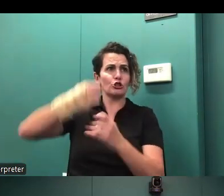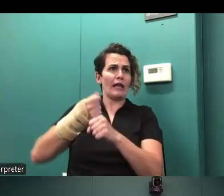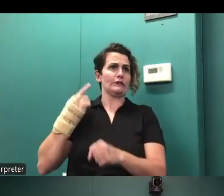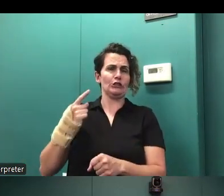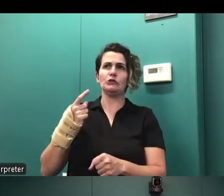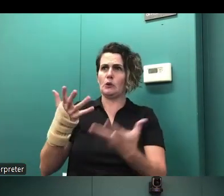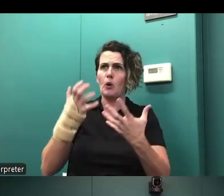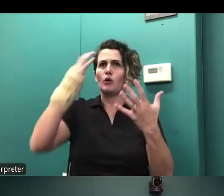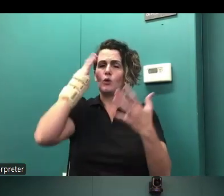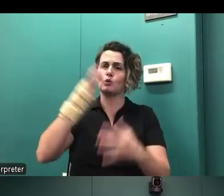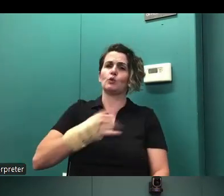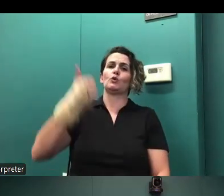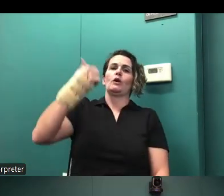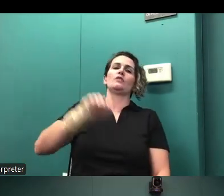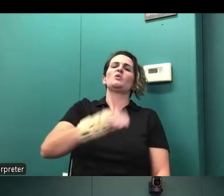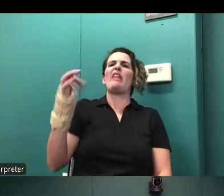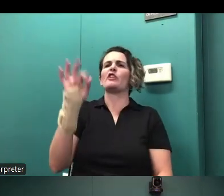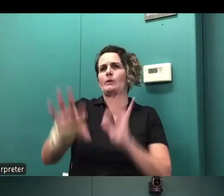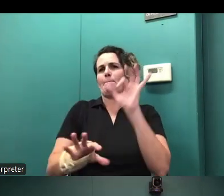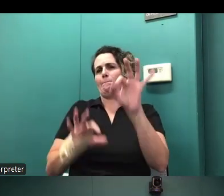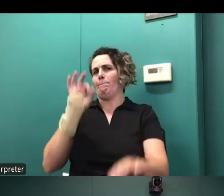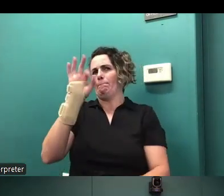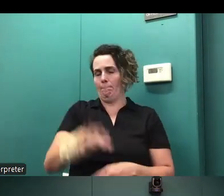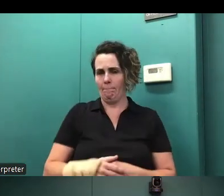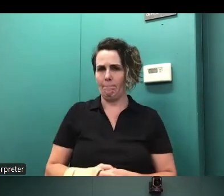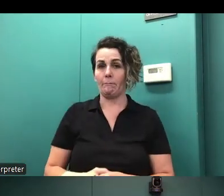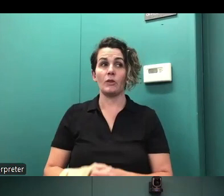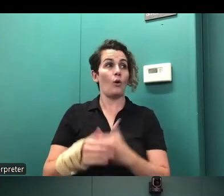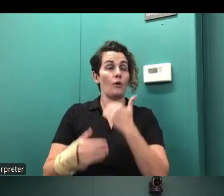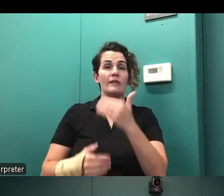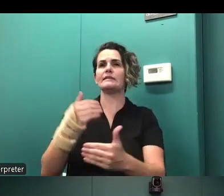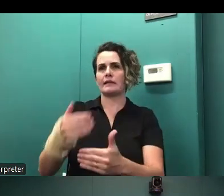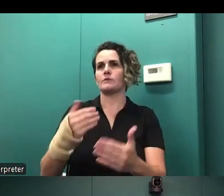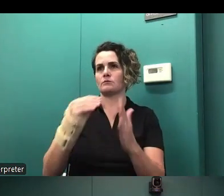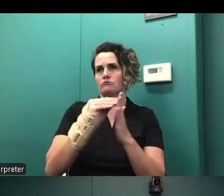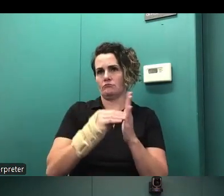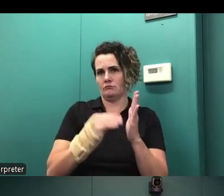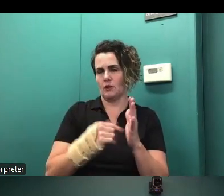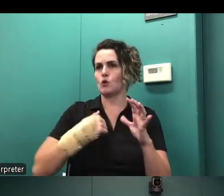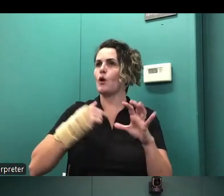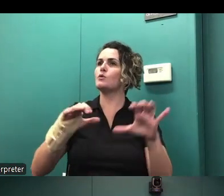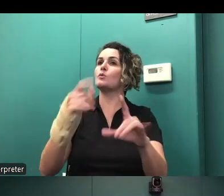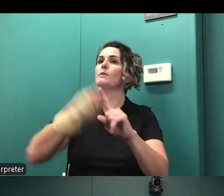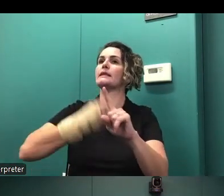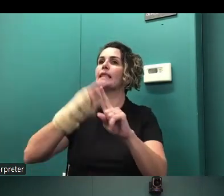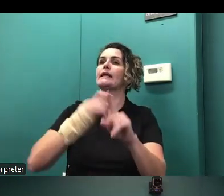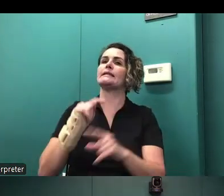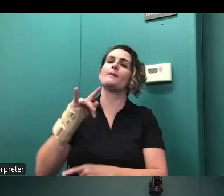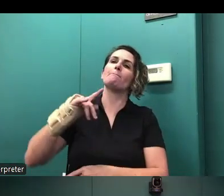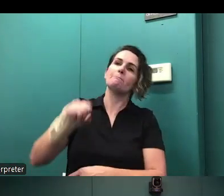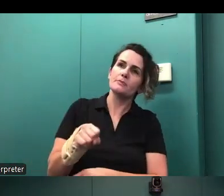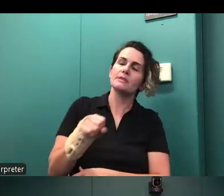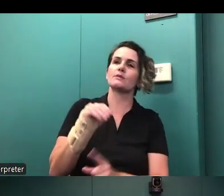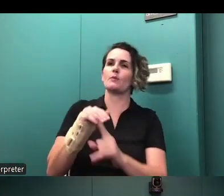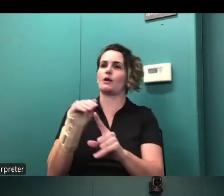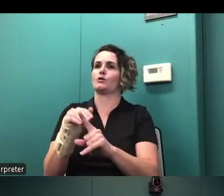like other tips and reminders or whatever. The steps are on here, but like I do monthly tips and reminders, right? So, and I do an